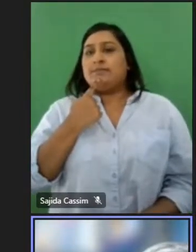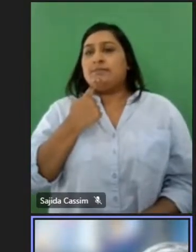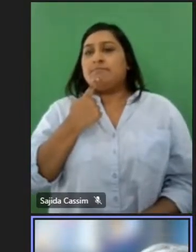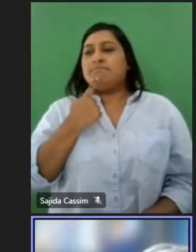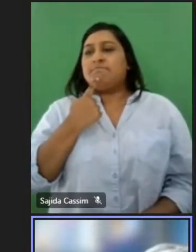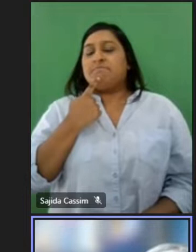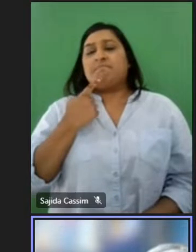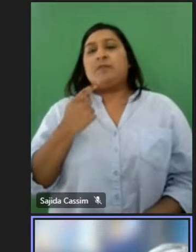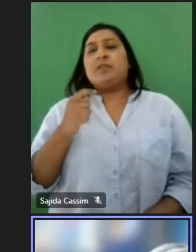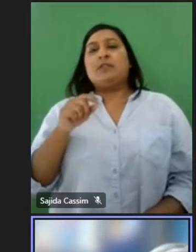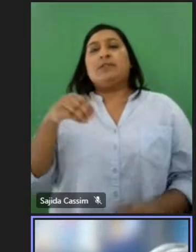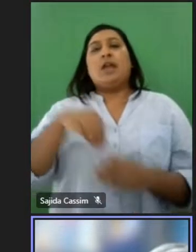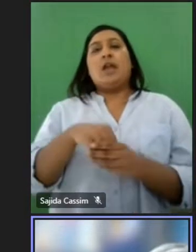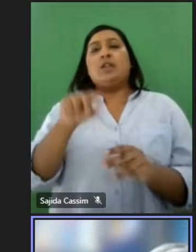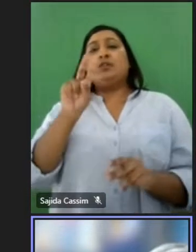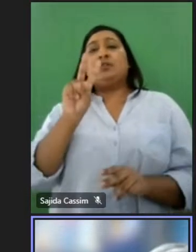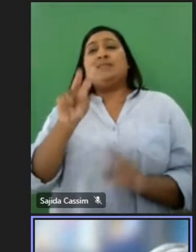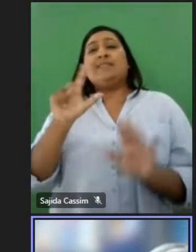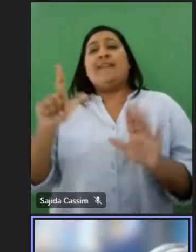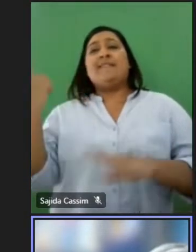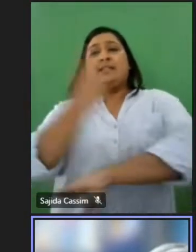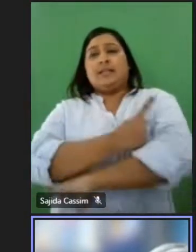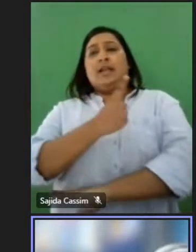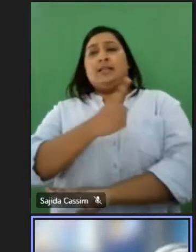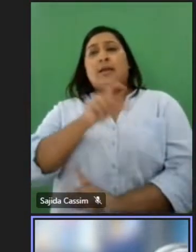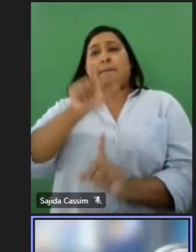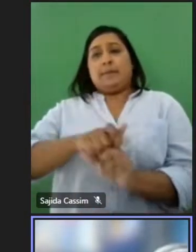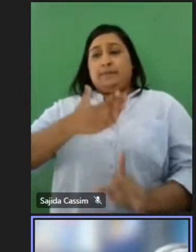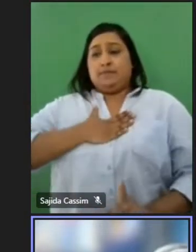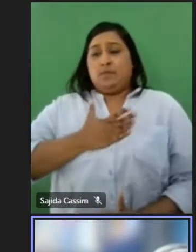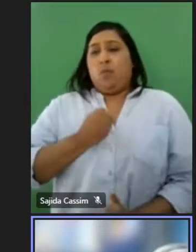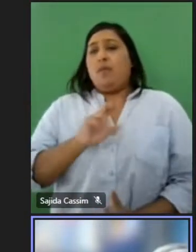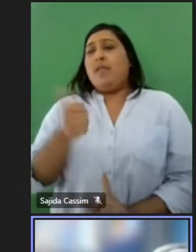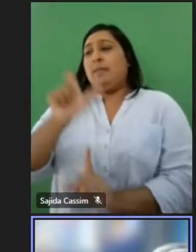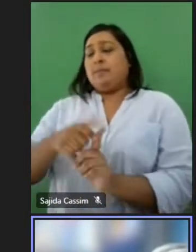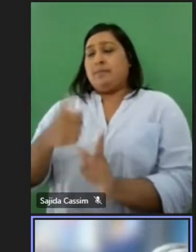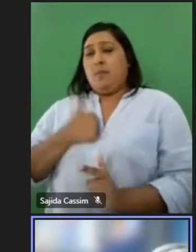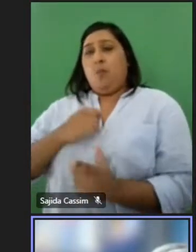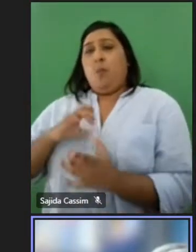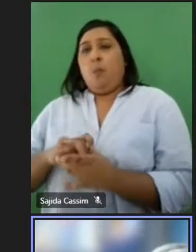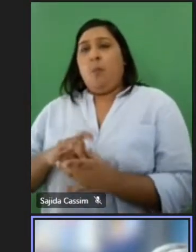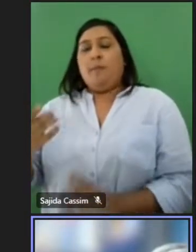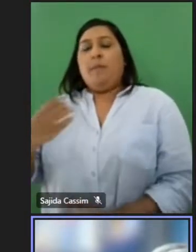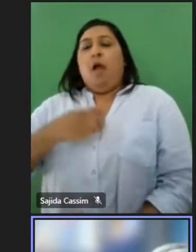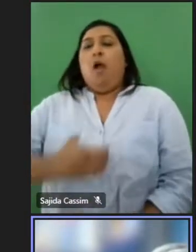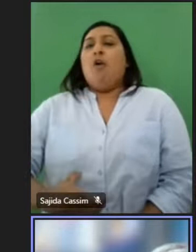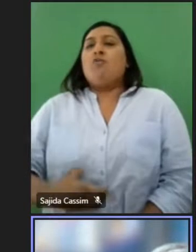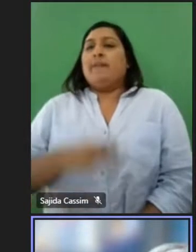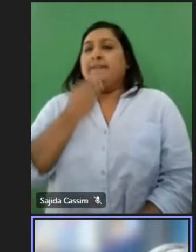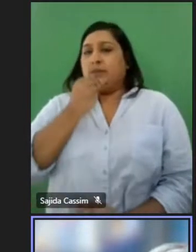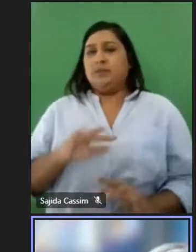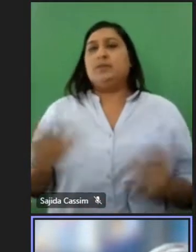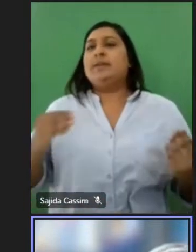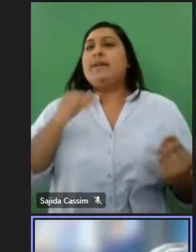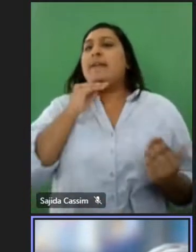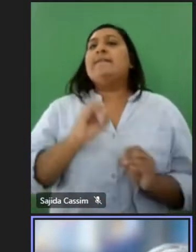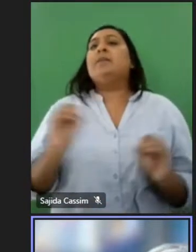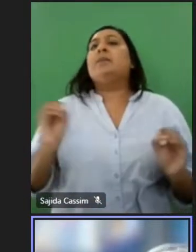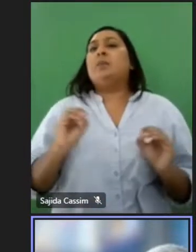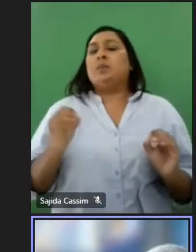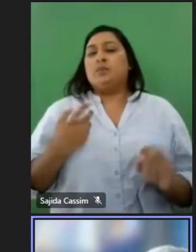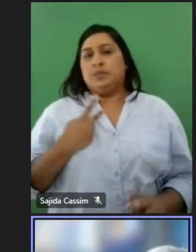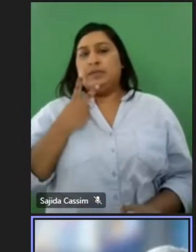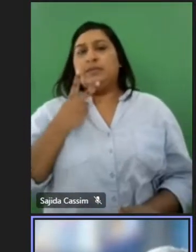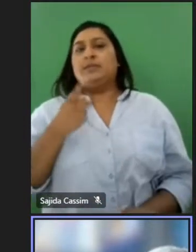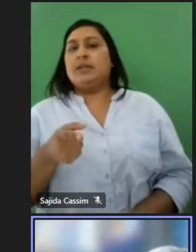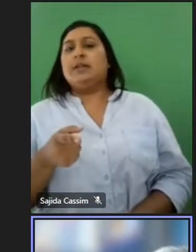hungry. So this means that quite simply, after the government interventions to deal with the pandemic and the rolling